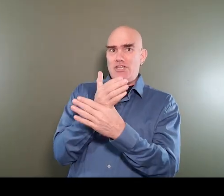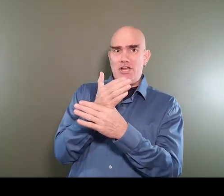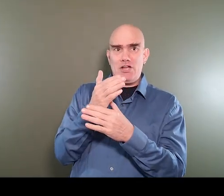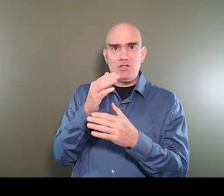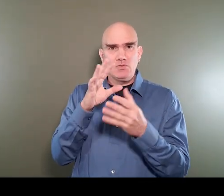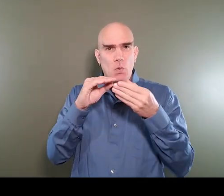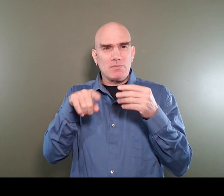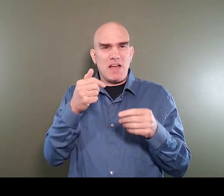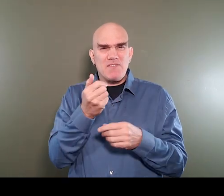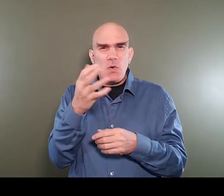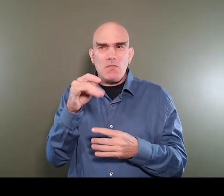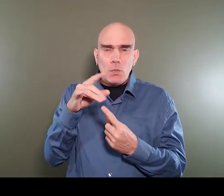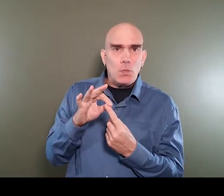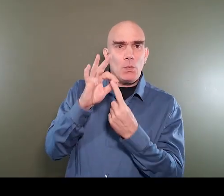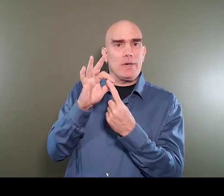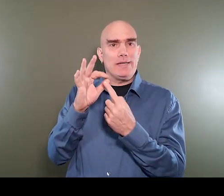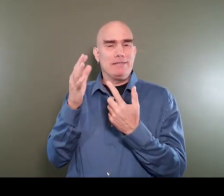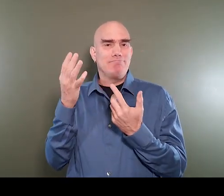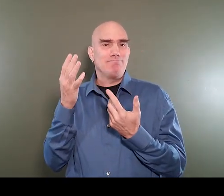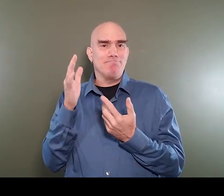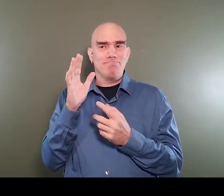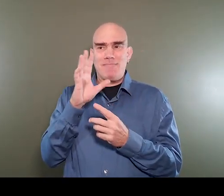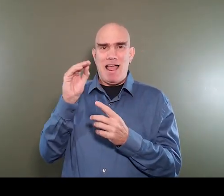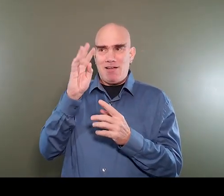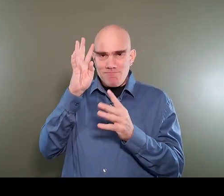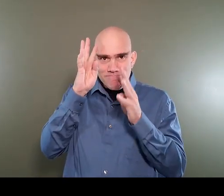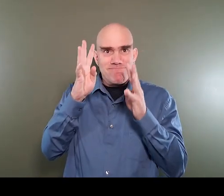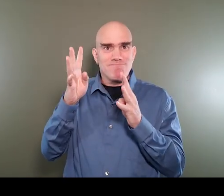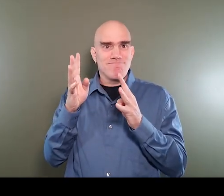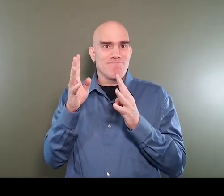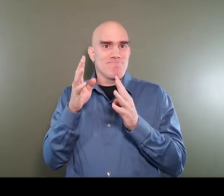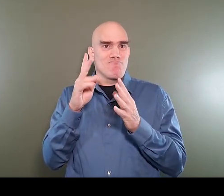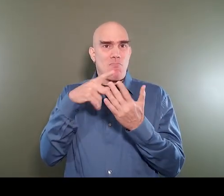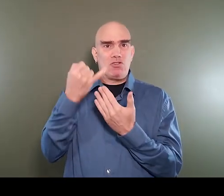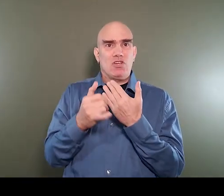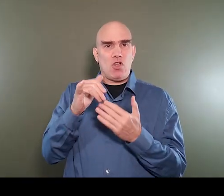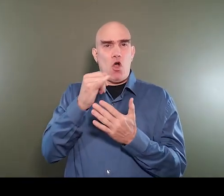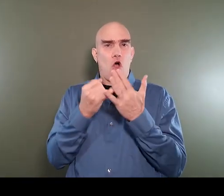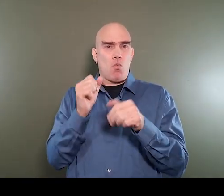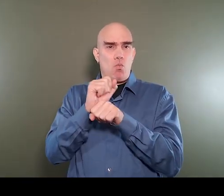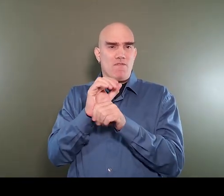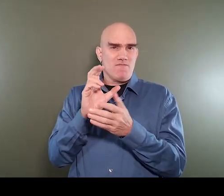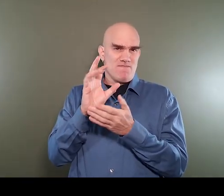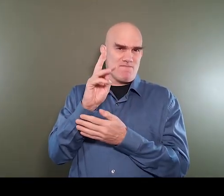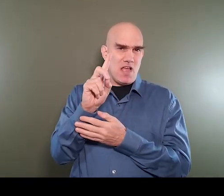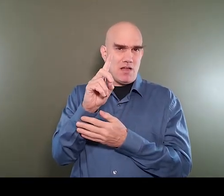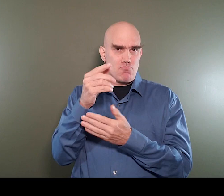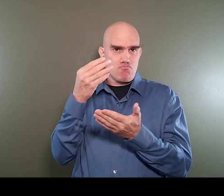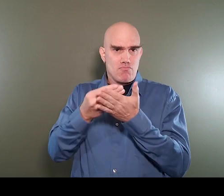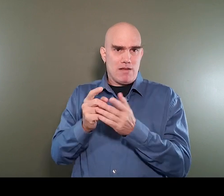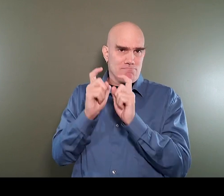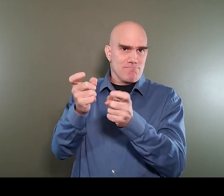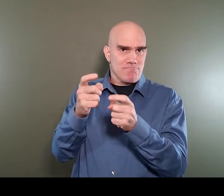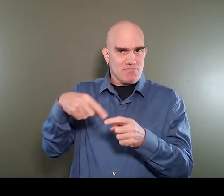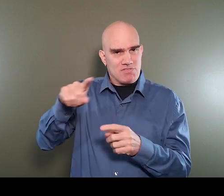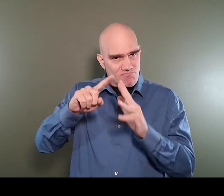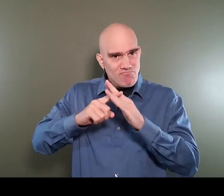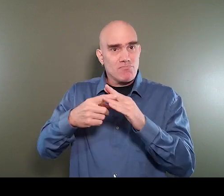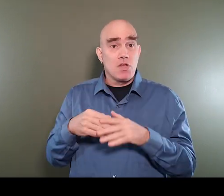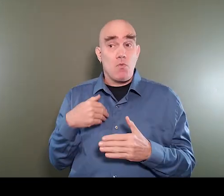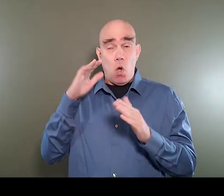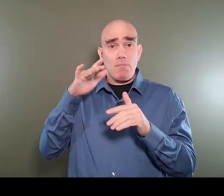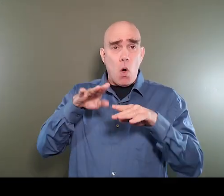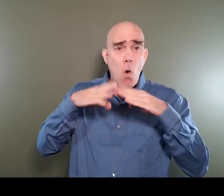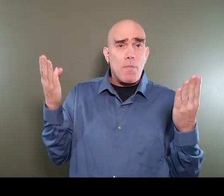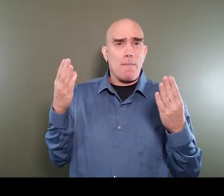are excited to share stories about just a few of the unique and innovative projects that Arts Work Fund grant recipients are embarking